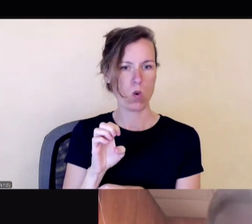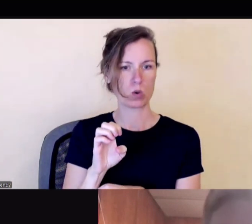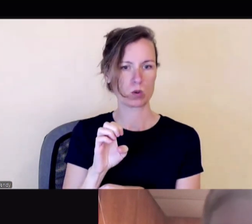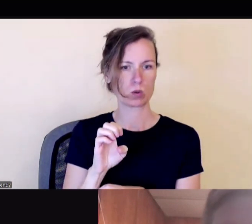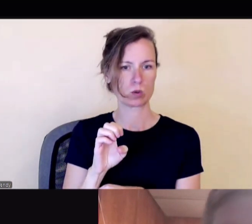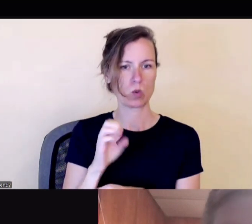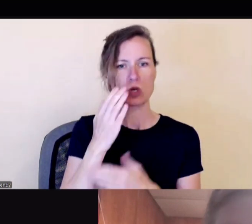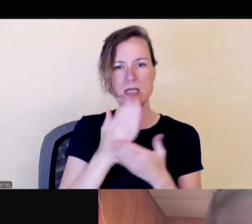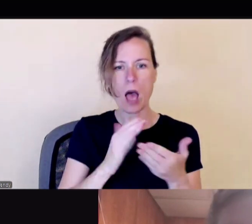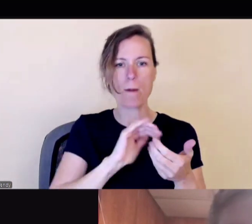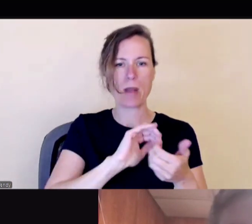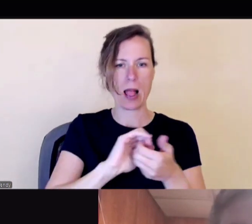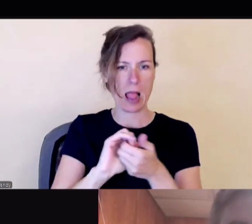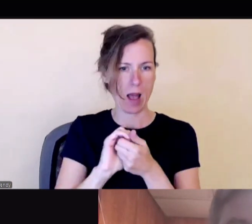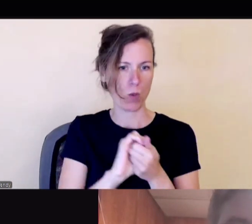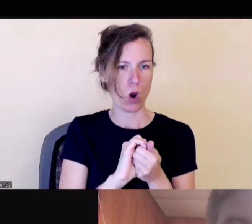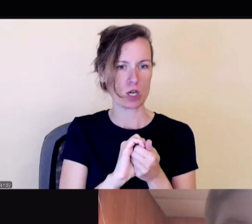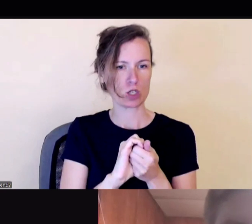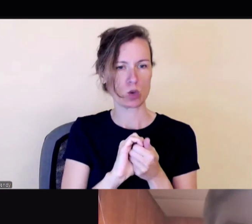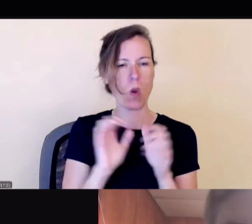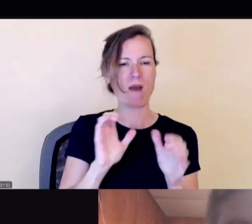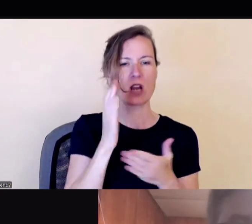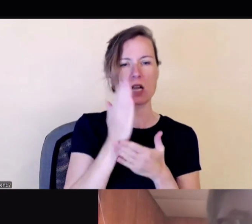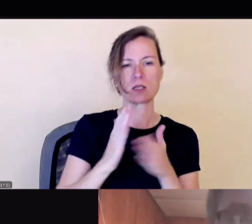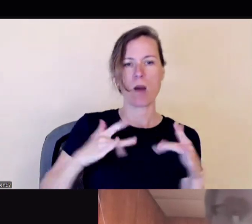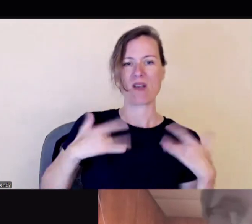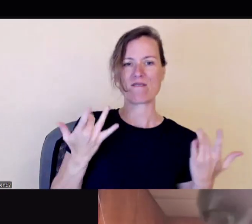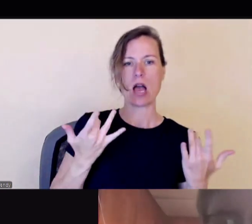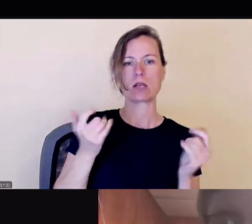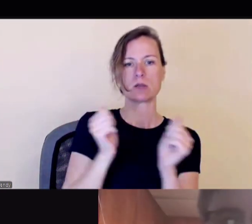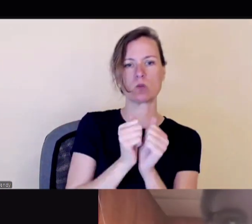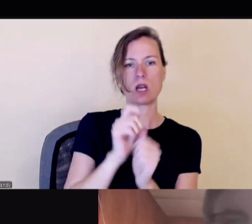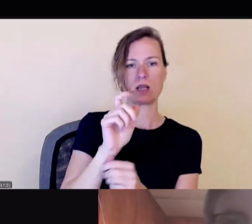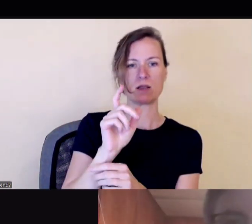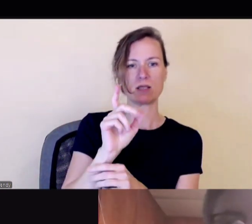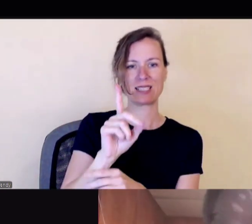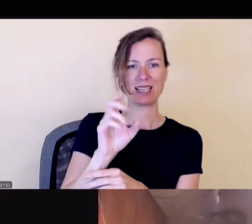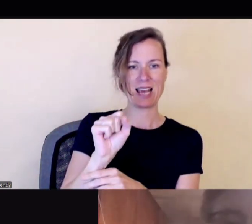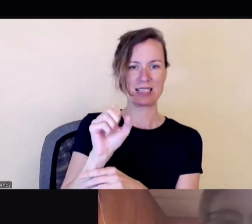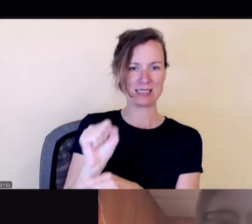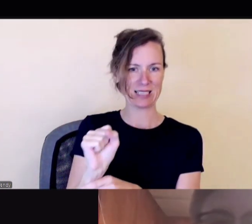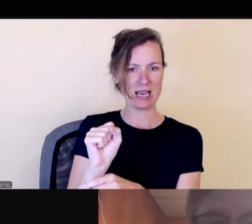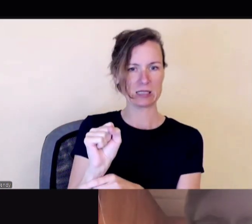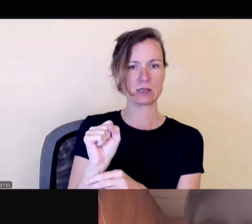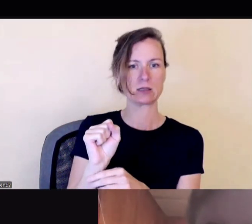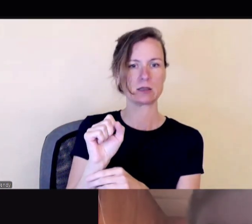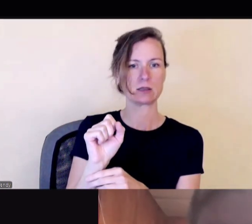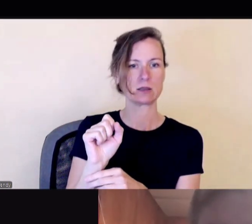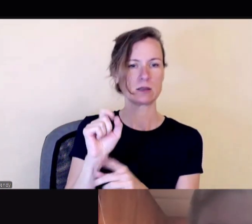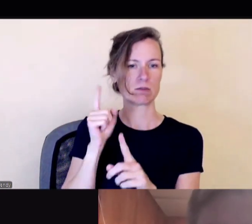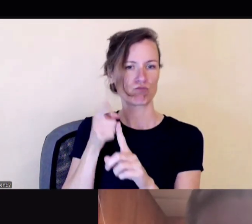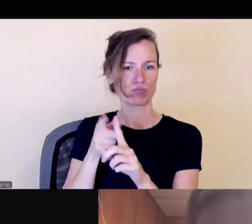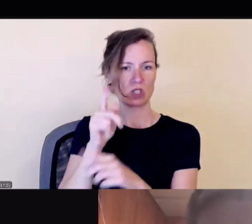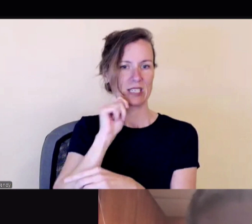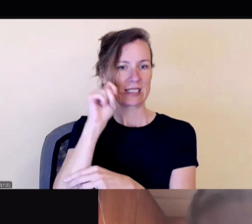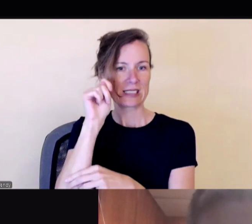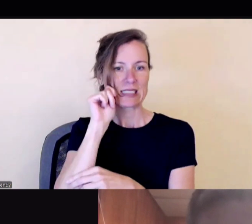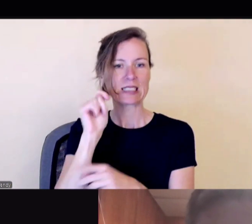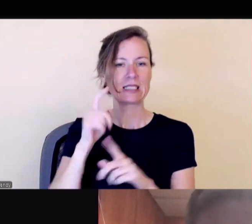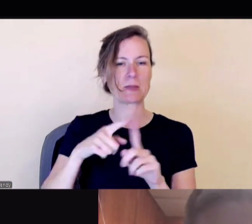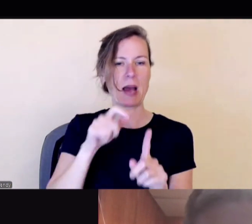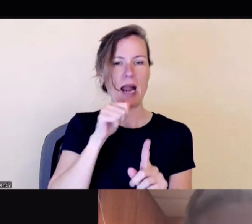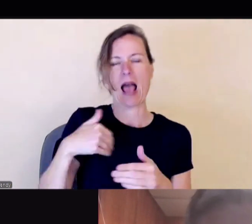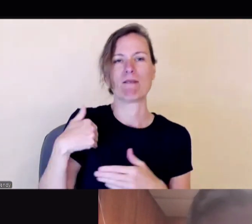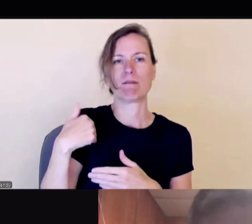a frequent partnership, but we certainly do work with that agency and other agencies. Gotcha. Yeah. I would love to definitely follow